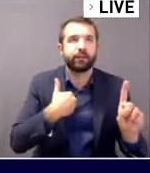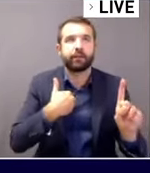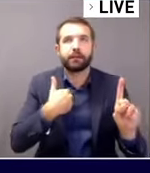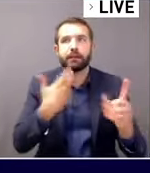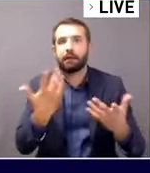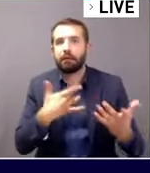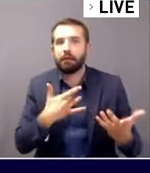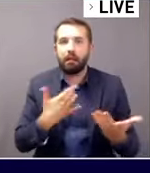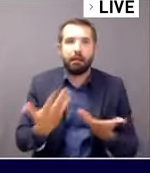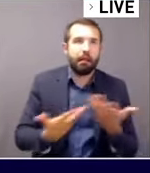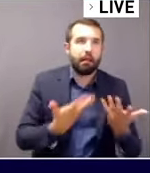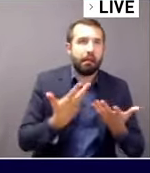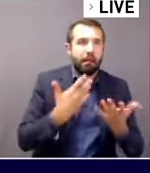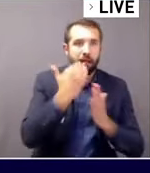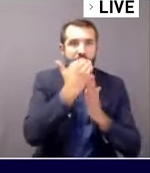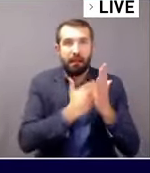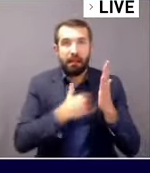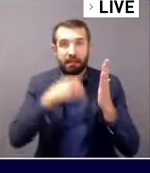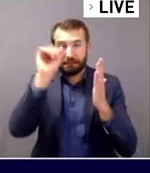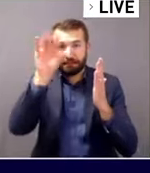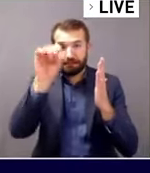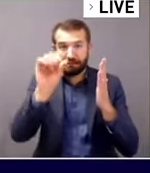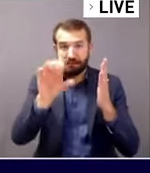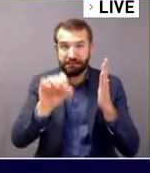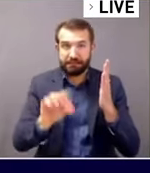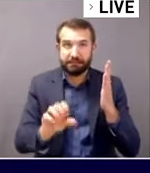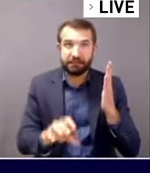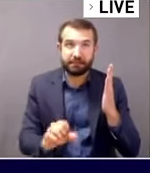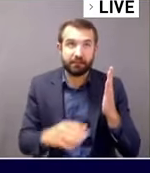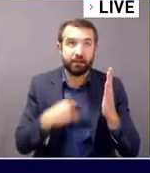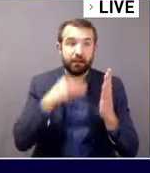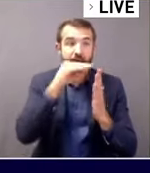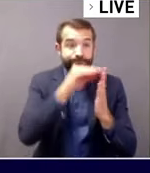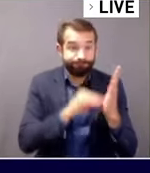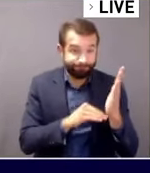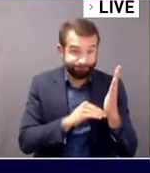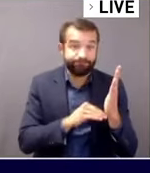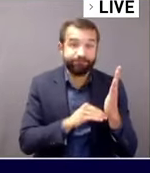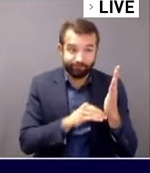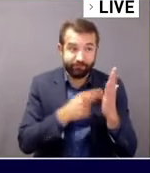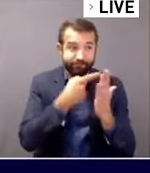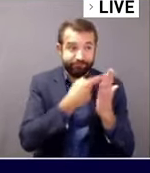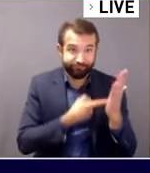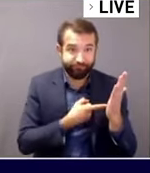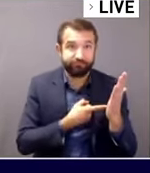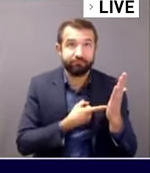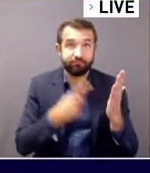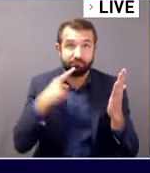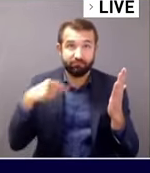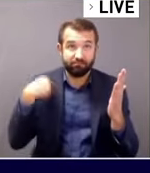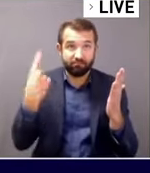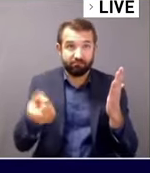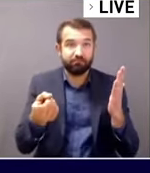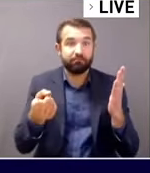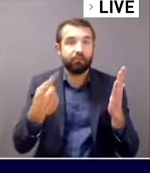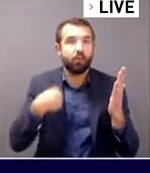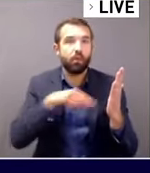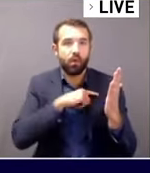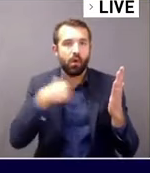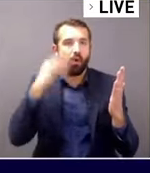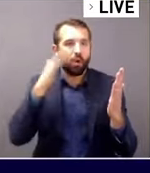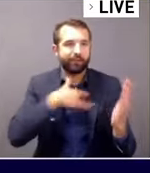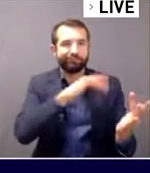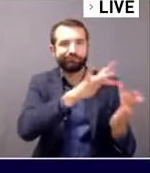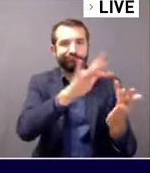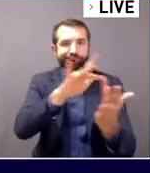list of every one of your close contacts from the time period when you might have been spreading the disease around, we're going to reach